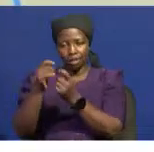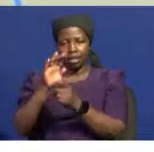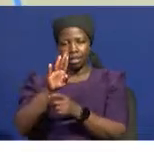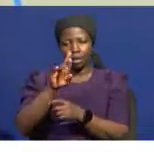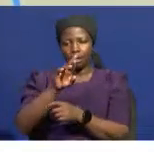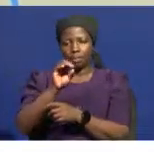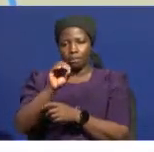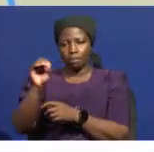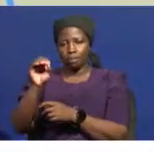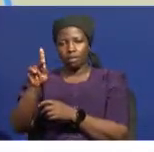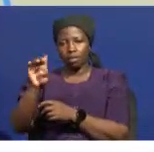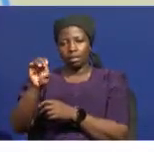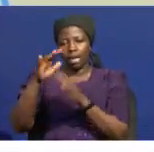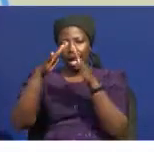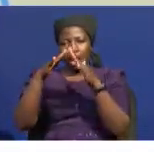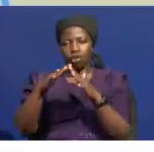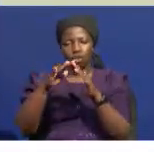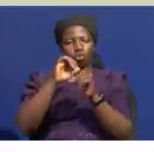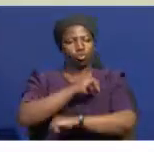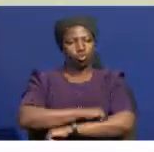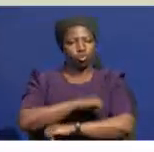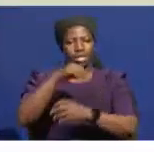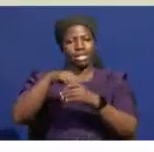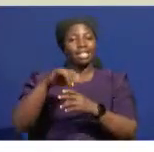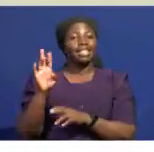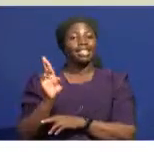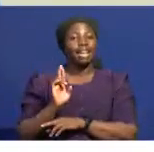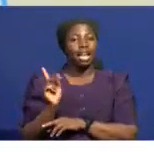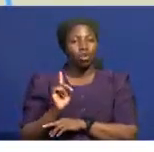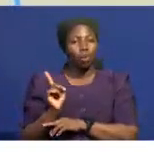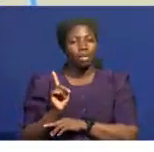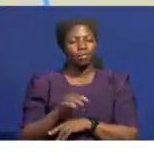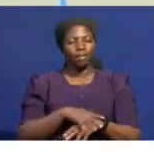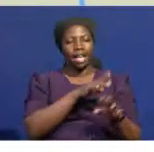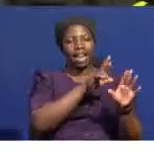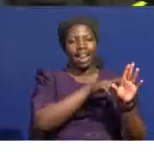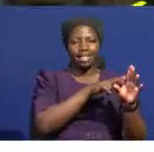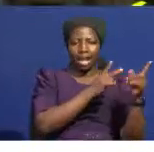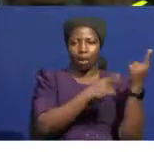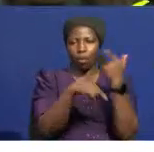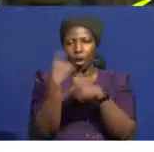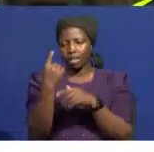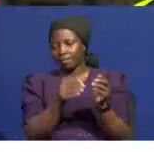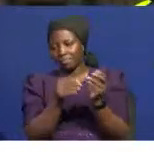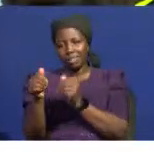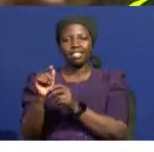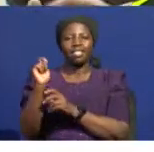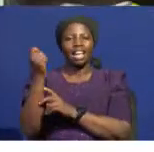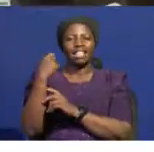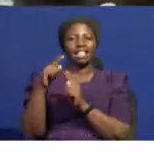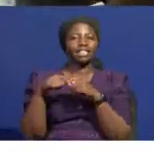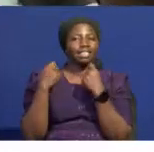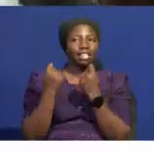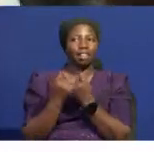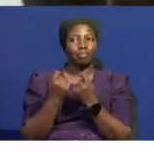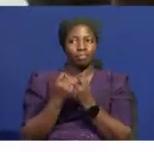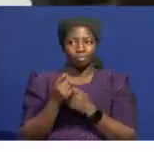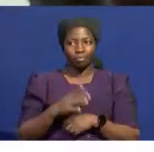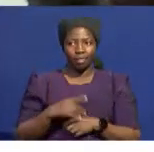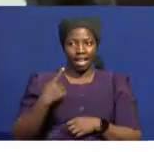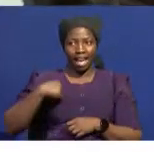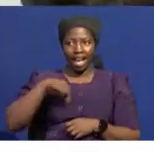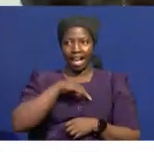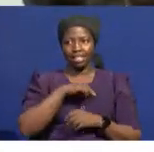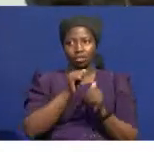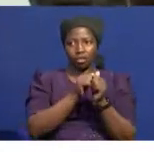in Nairobi, as Team Russia earned a deserved 3-straight win over Team Kenya. We see it together with our friends